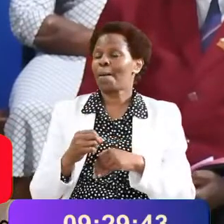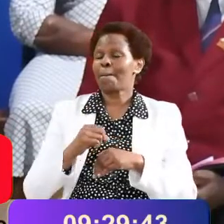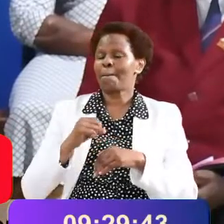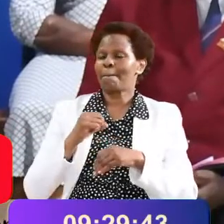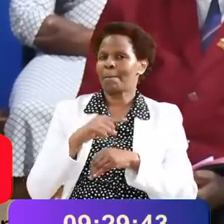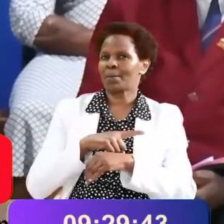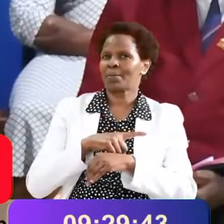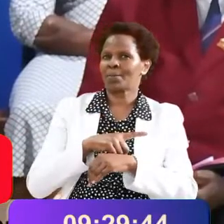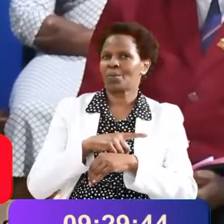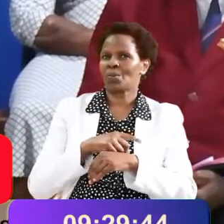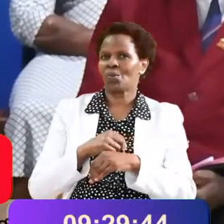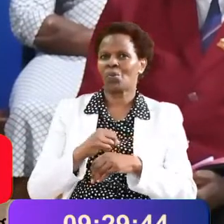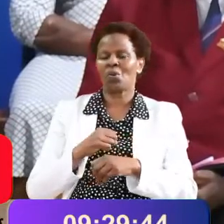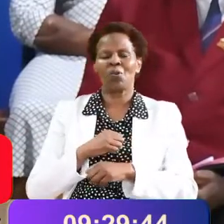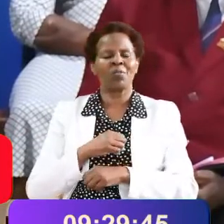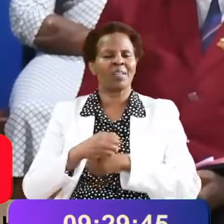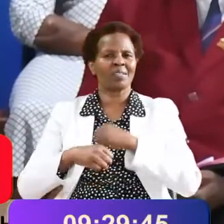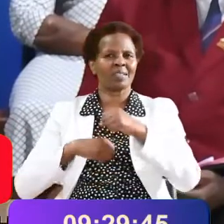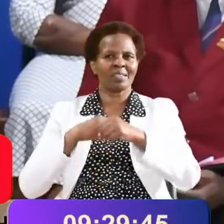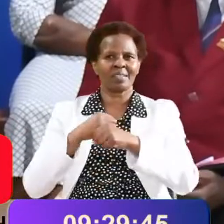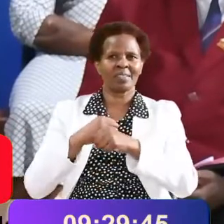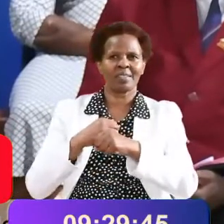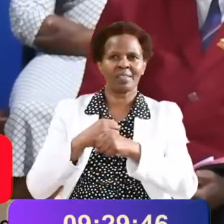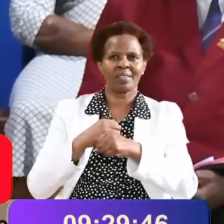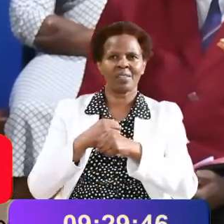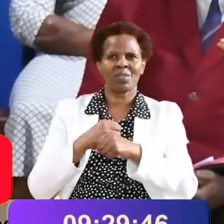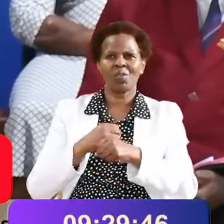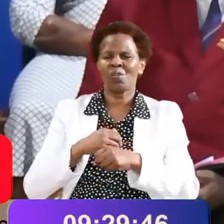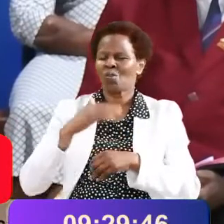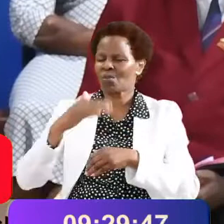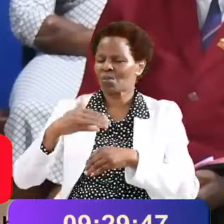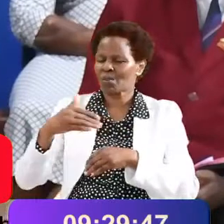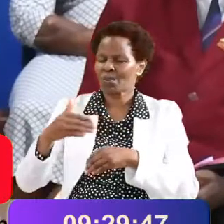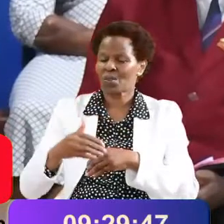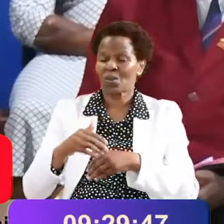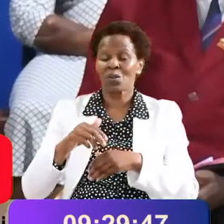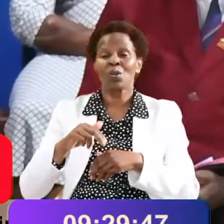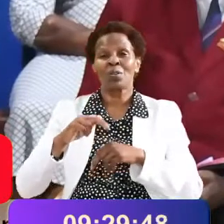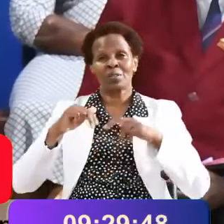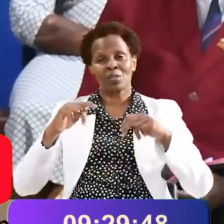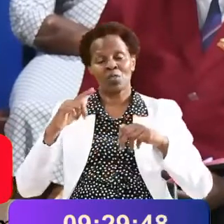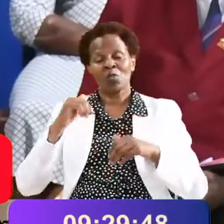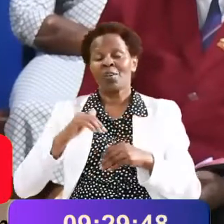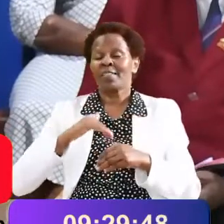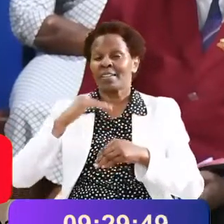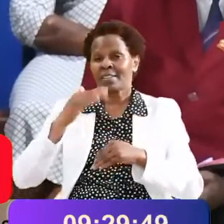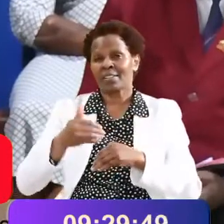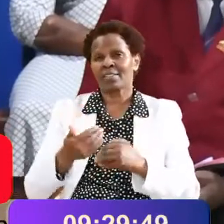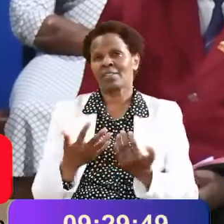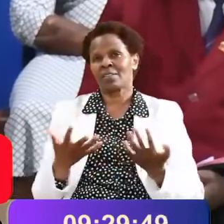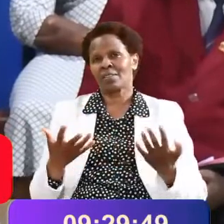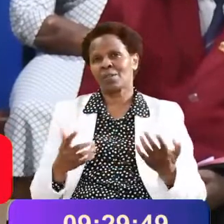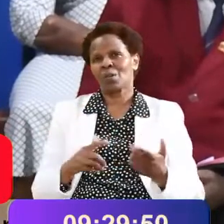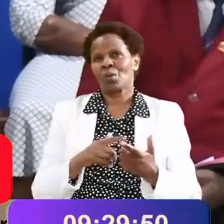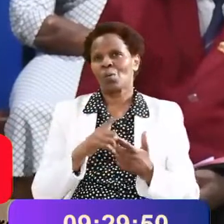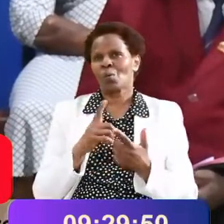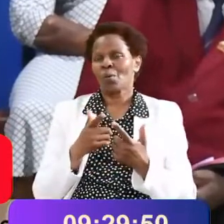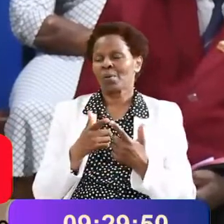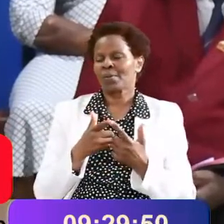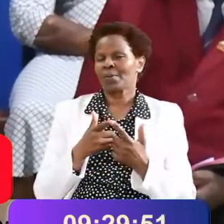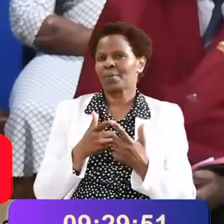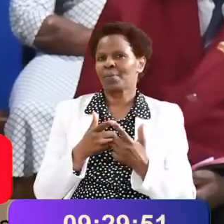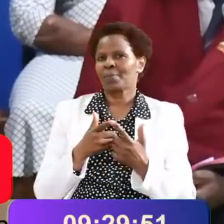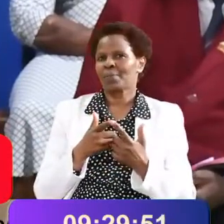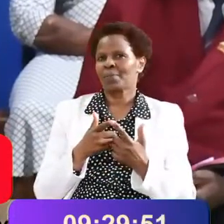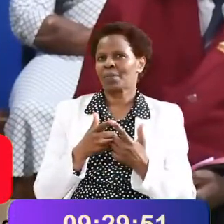We are looking forward to the next year. So we are always looking for the next thing, and when we buy, you know, when you